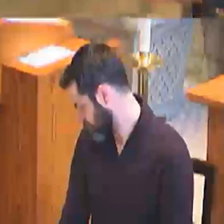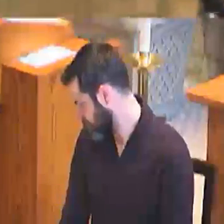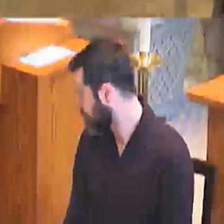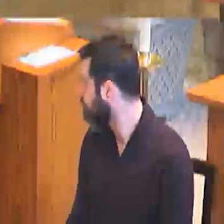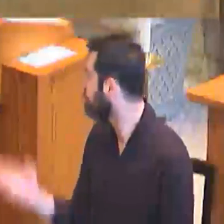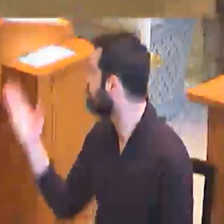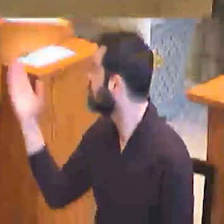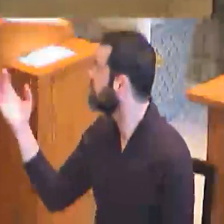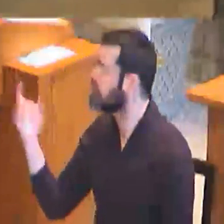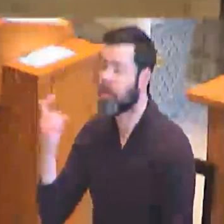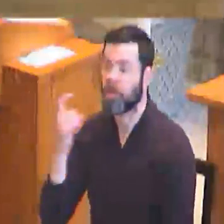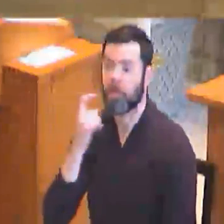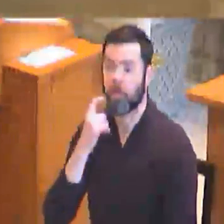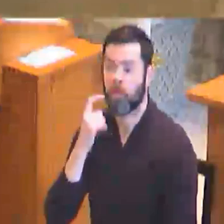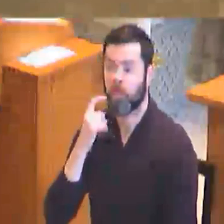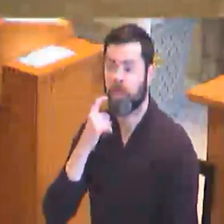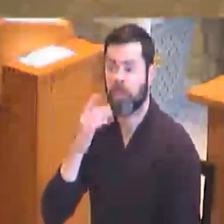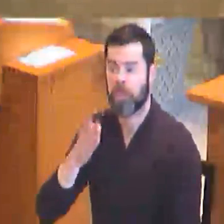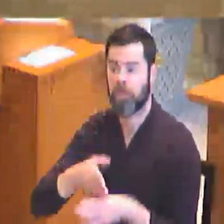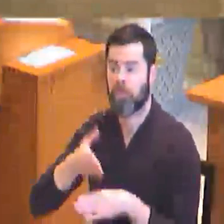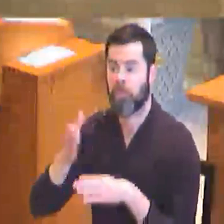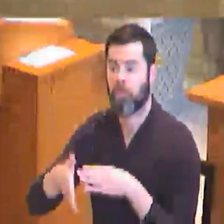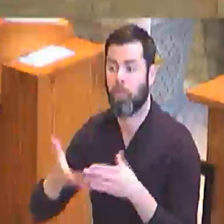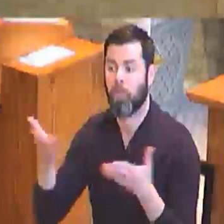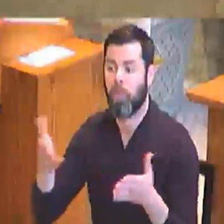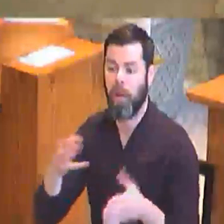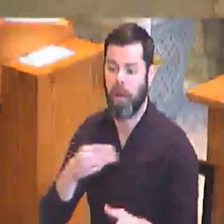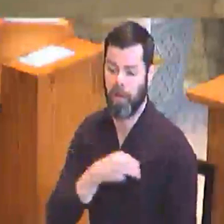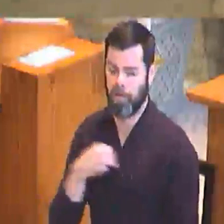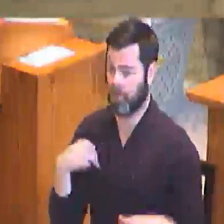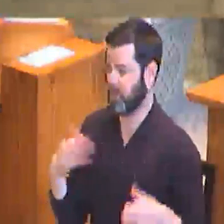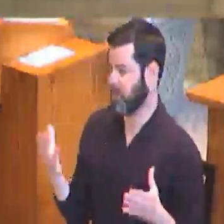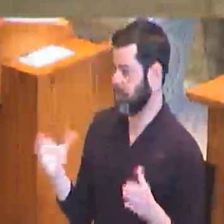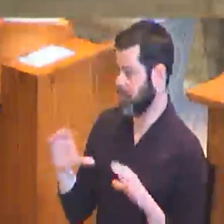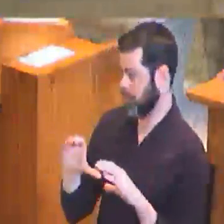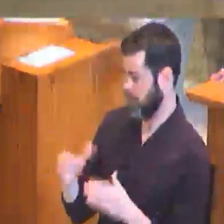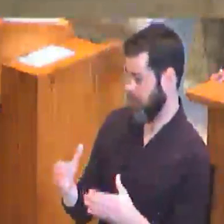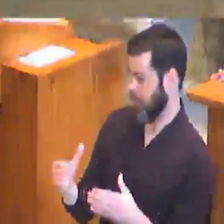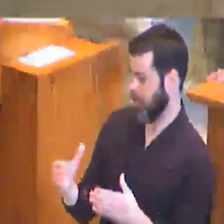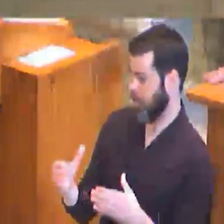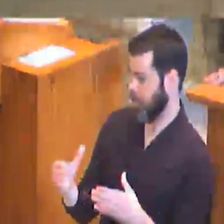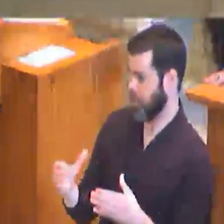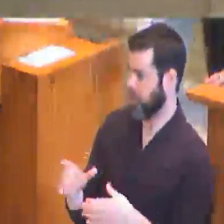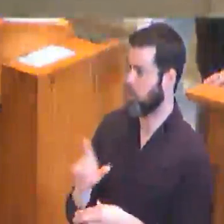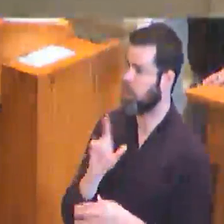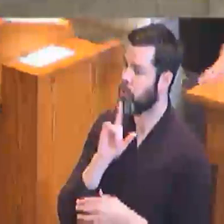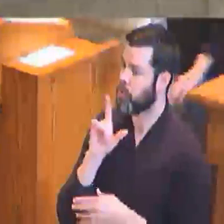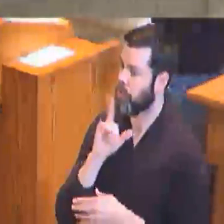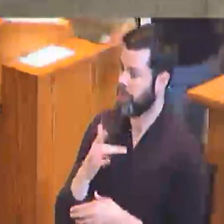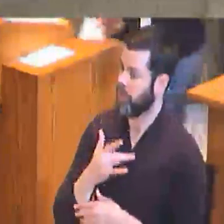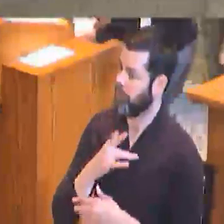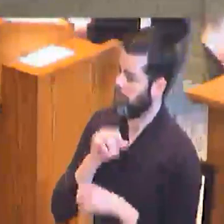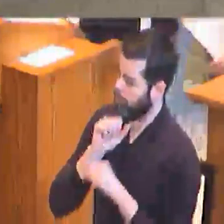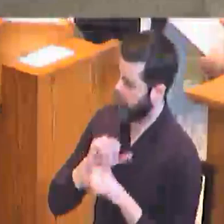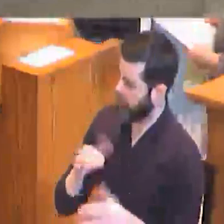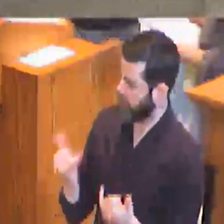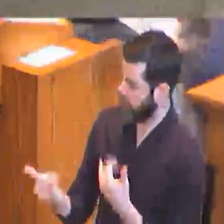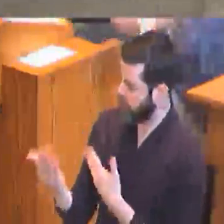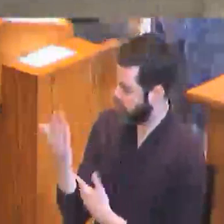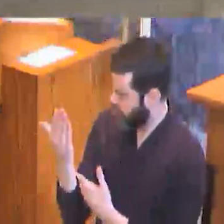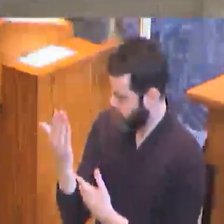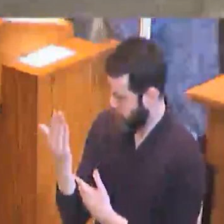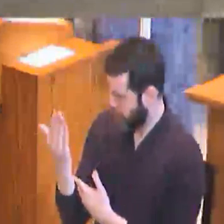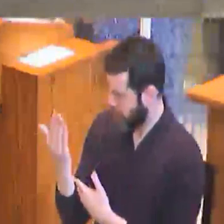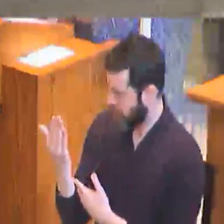So we just recently finished a membership class, and we are truly blessed this morning. We'll be